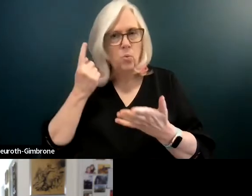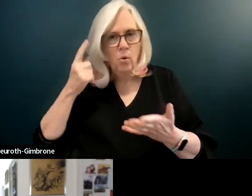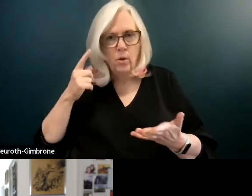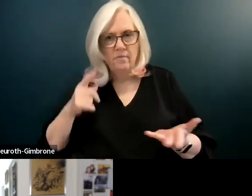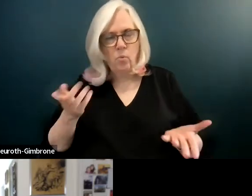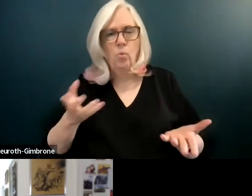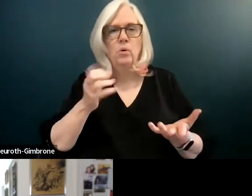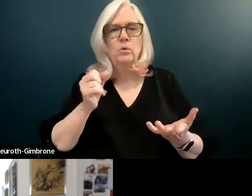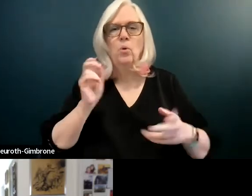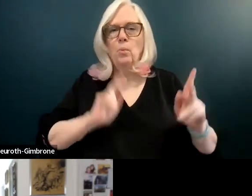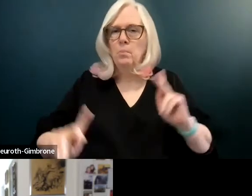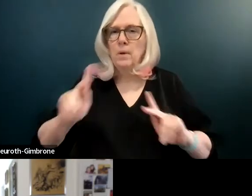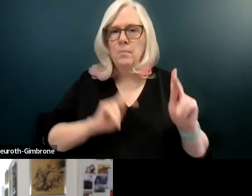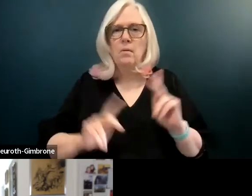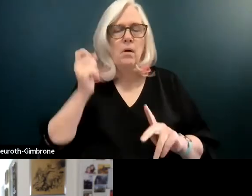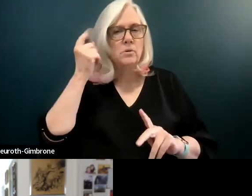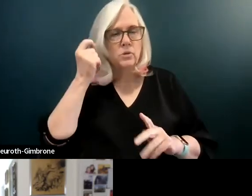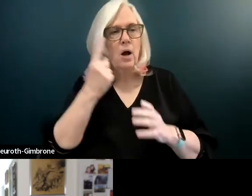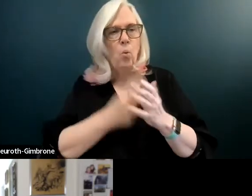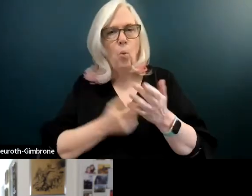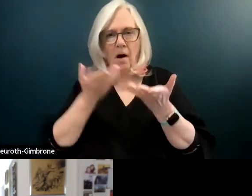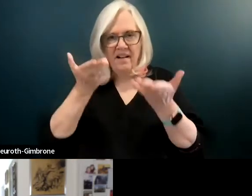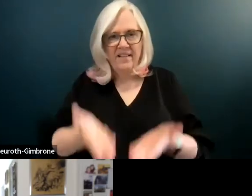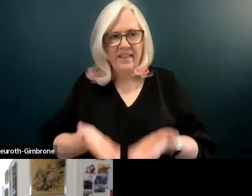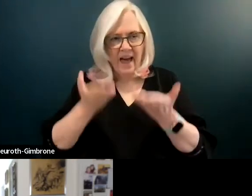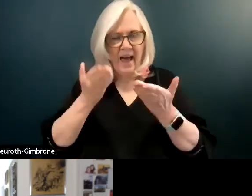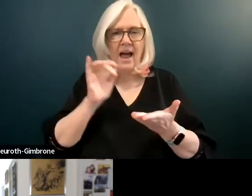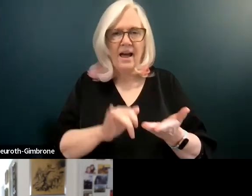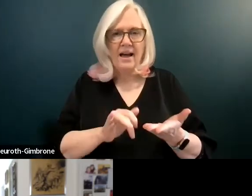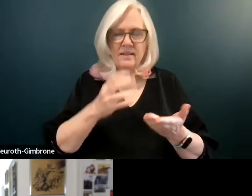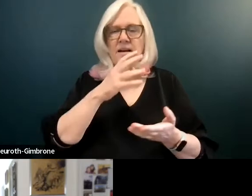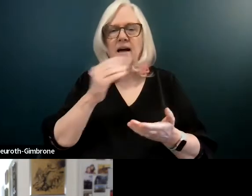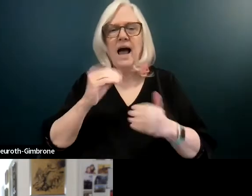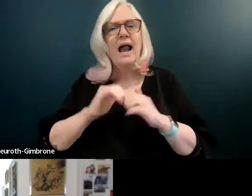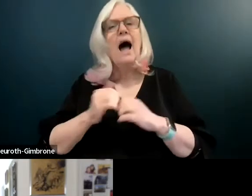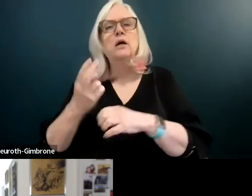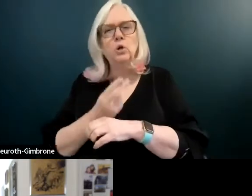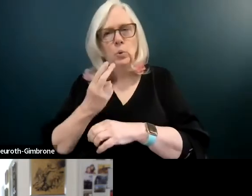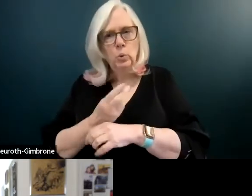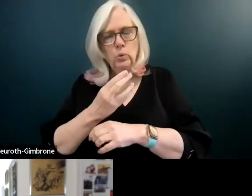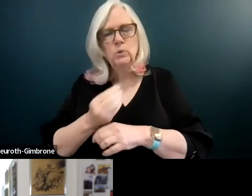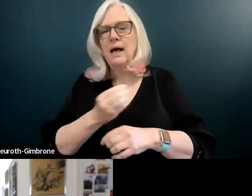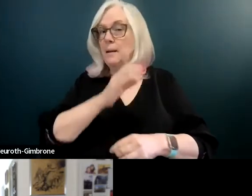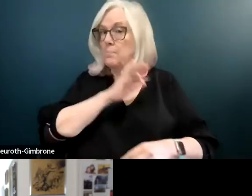not only what they are, but how they're used and what benefit they are.